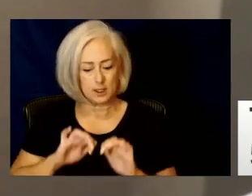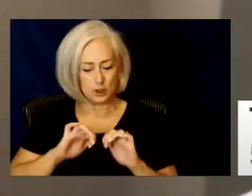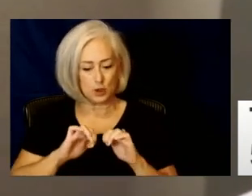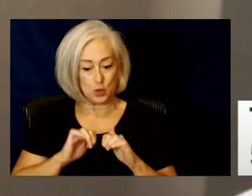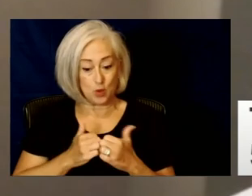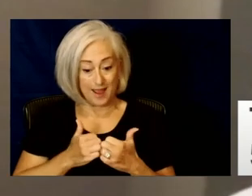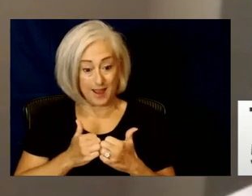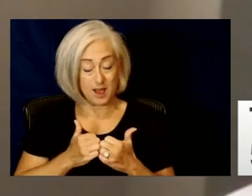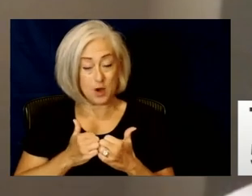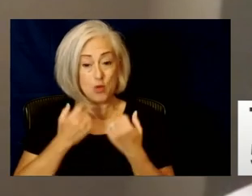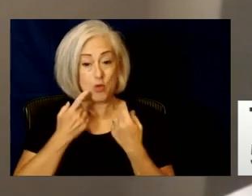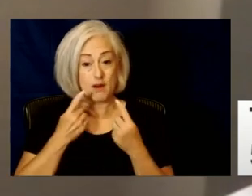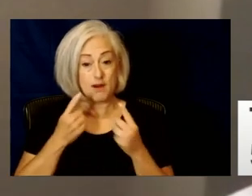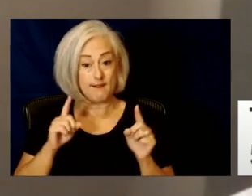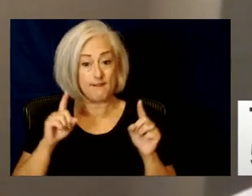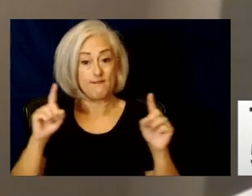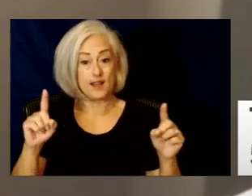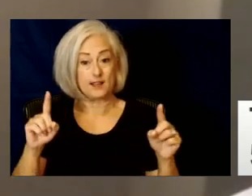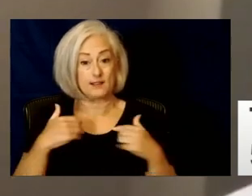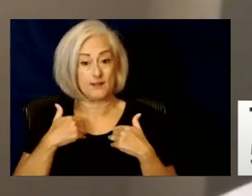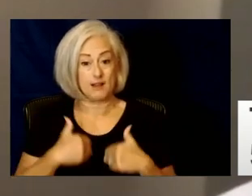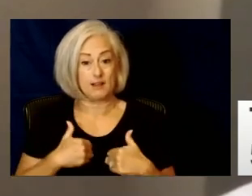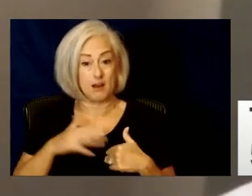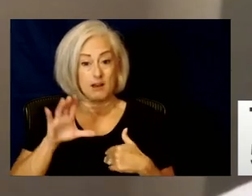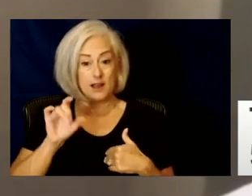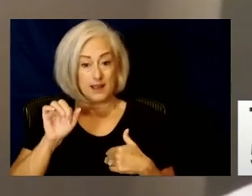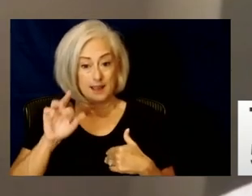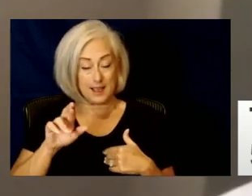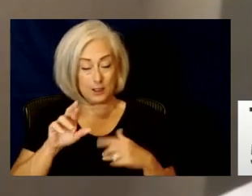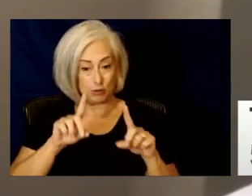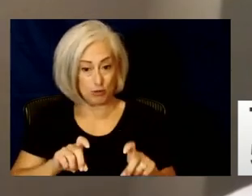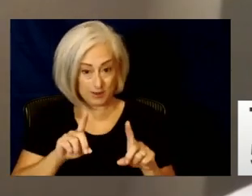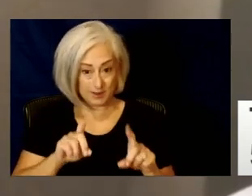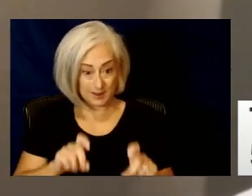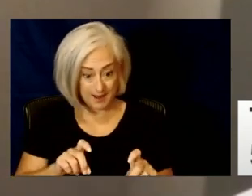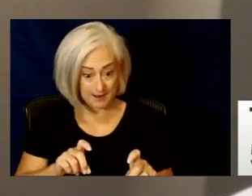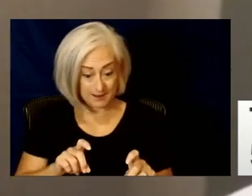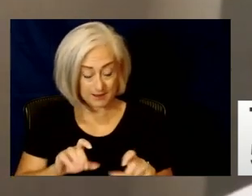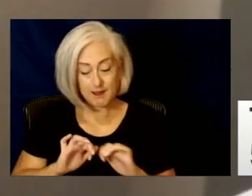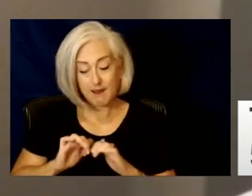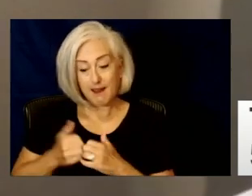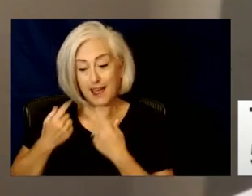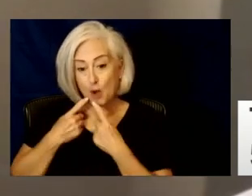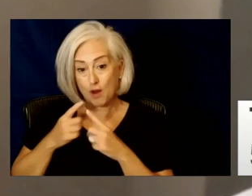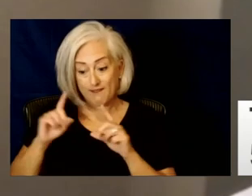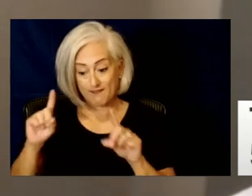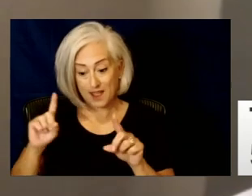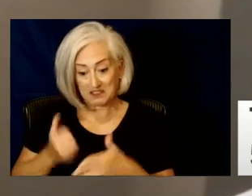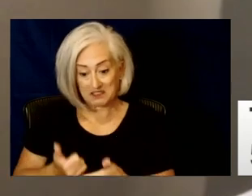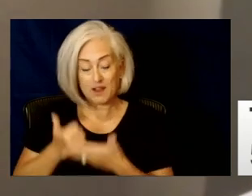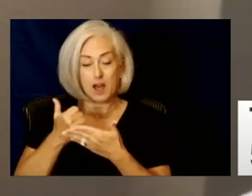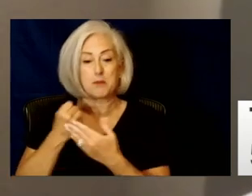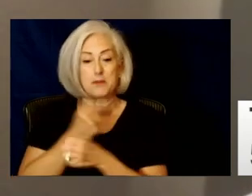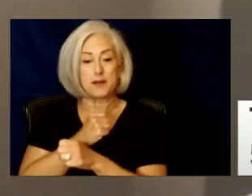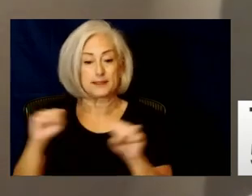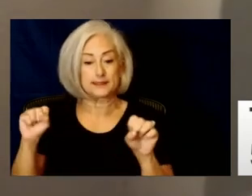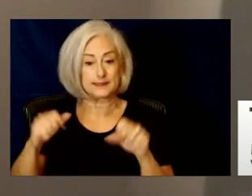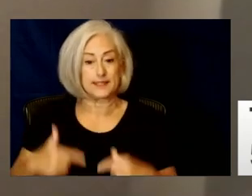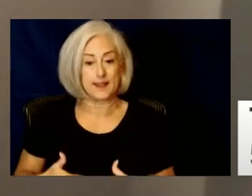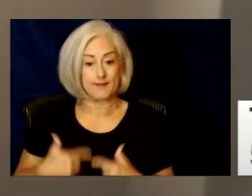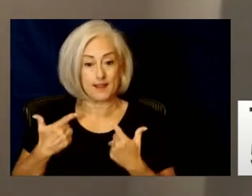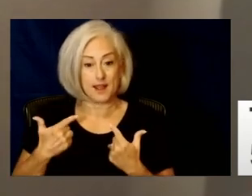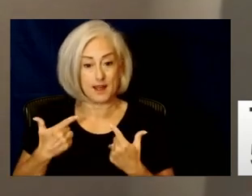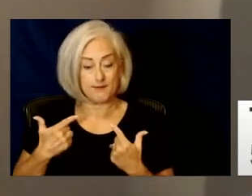is lung cancer screening. How effective is it at saving lives? And in this analysis of